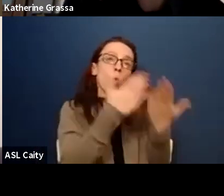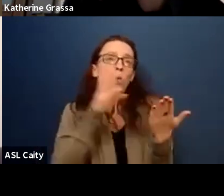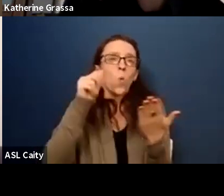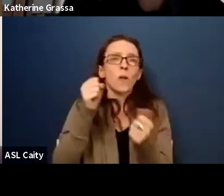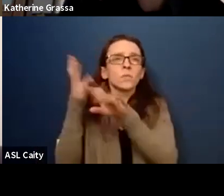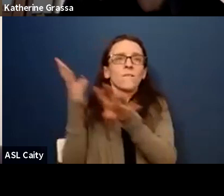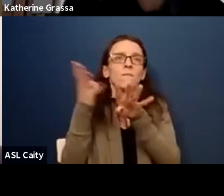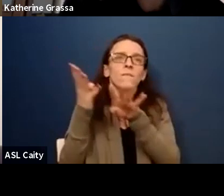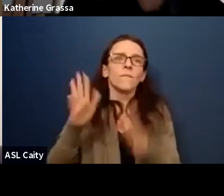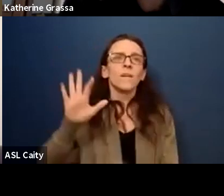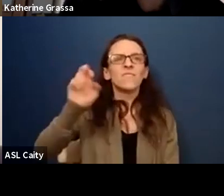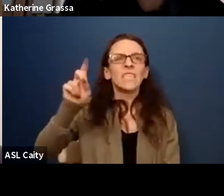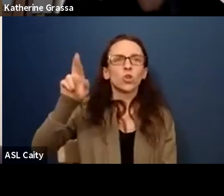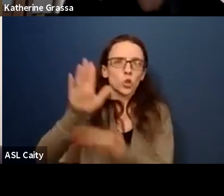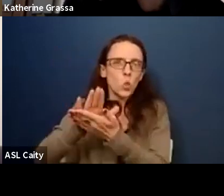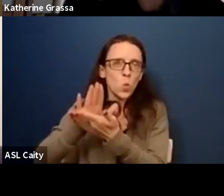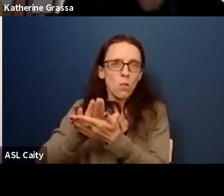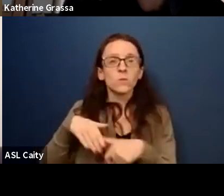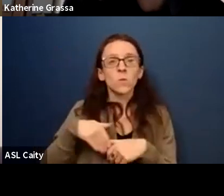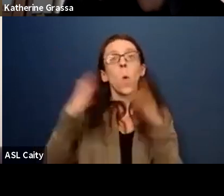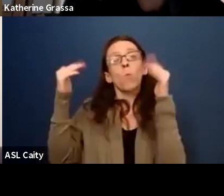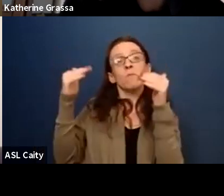school would increase representation